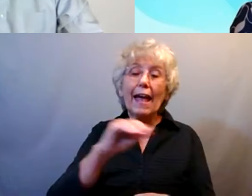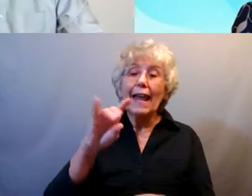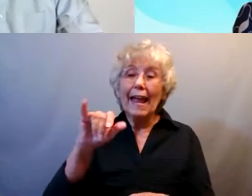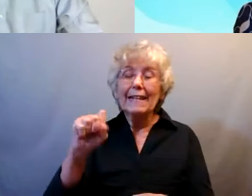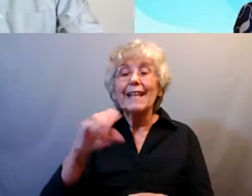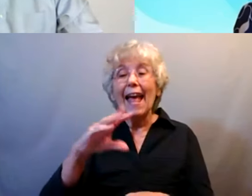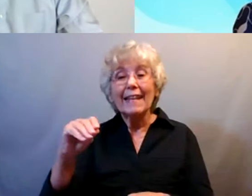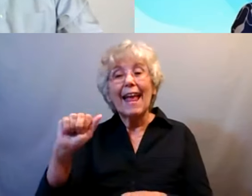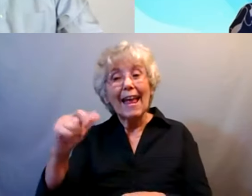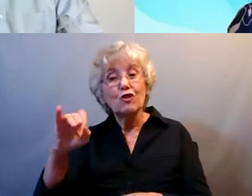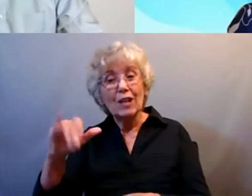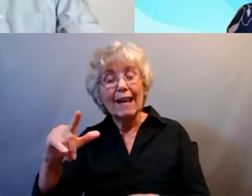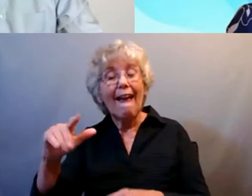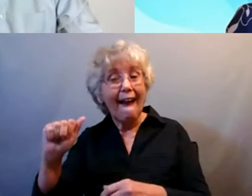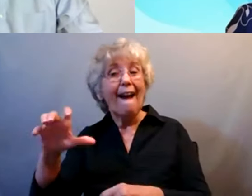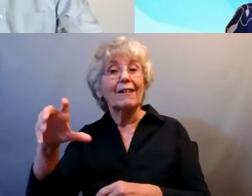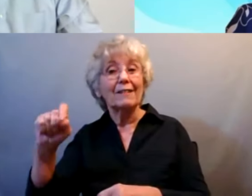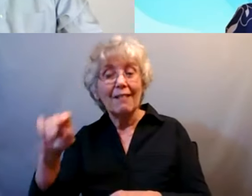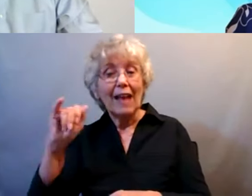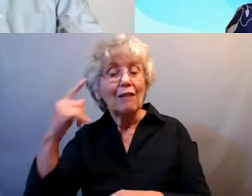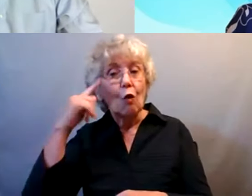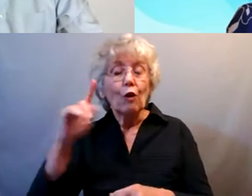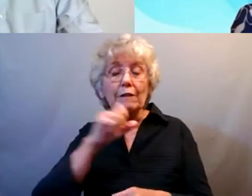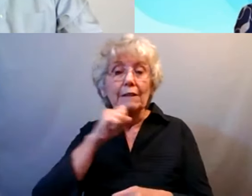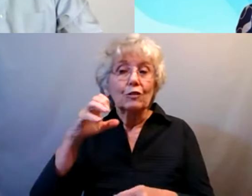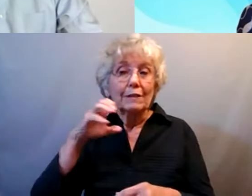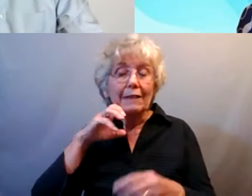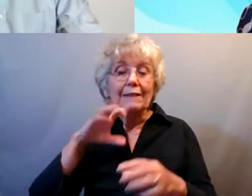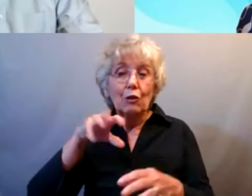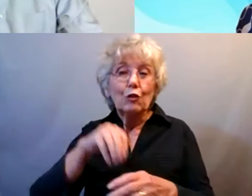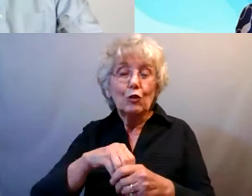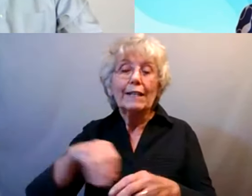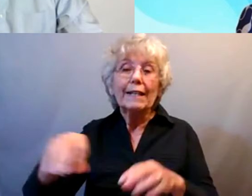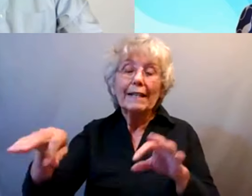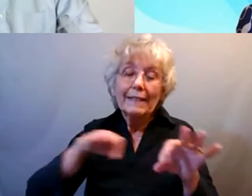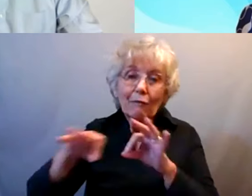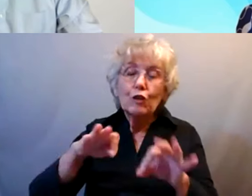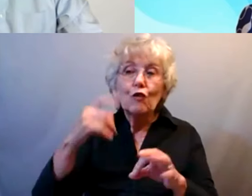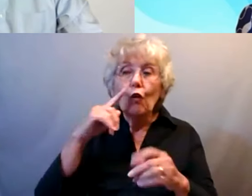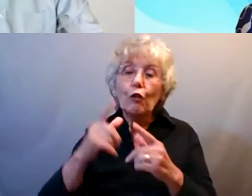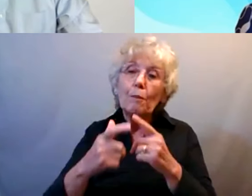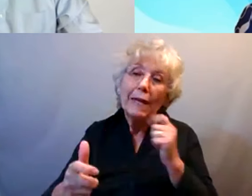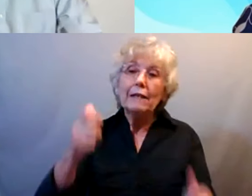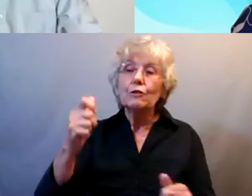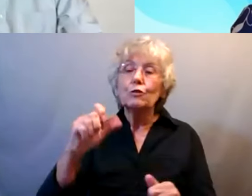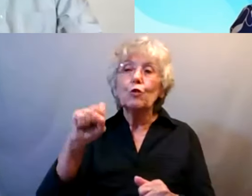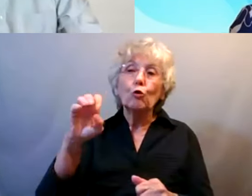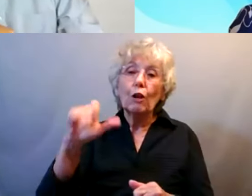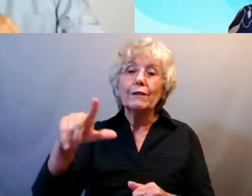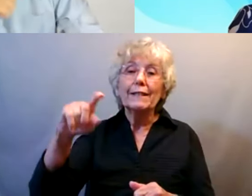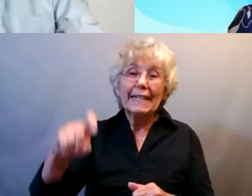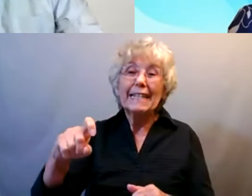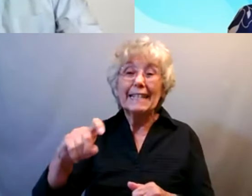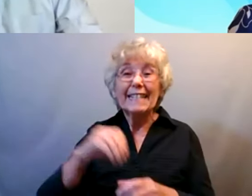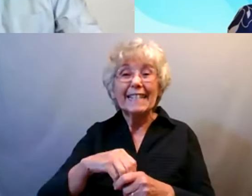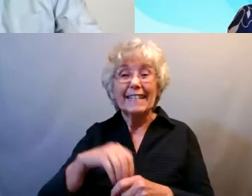HIV positive seniors included in the definition of greatest social need in aging. And one of the projects that I